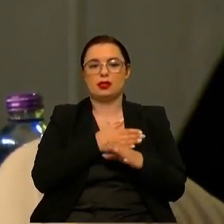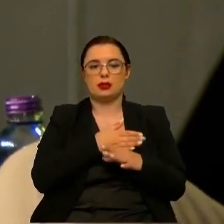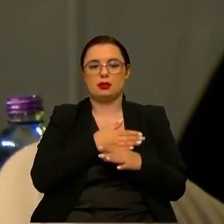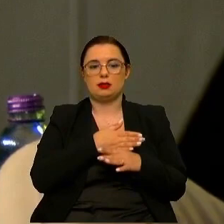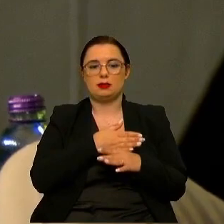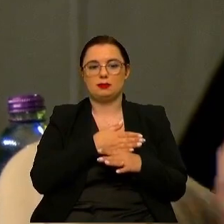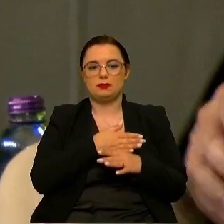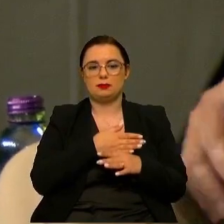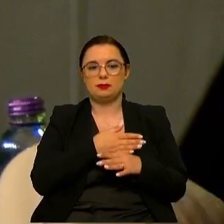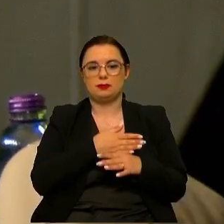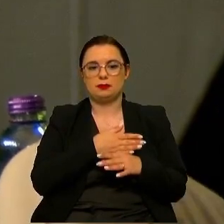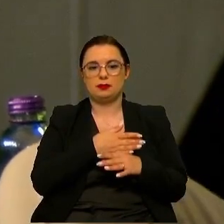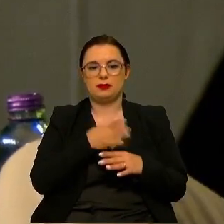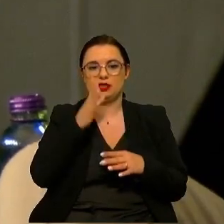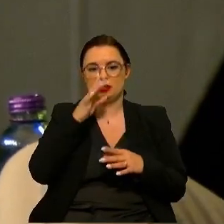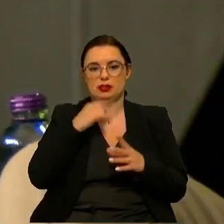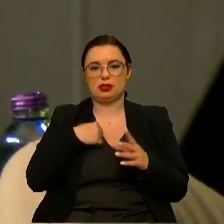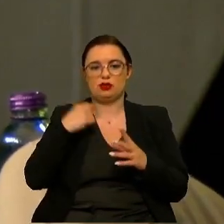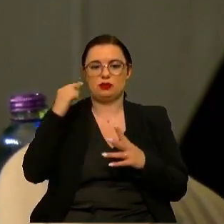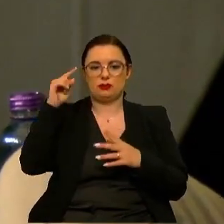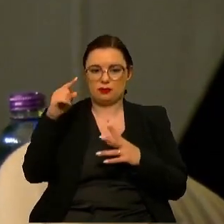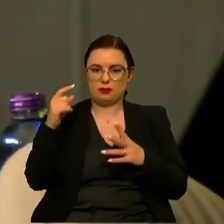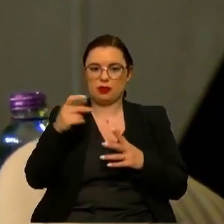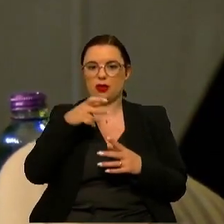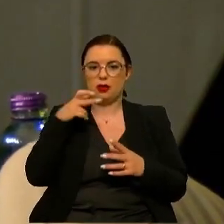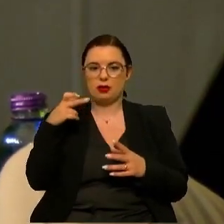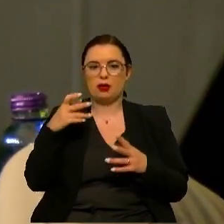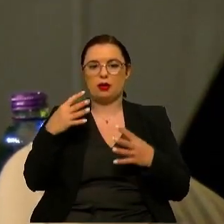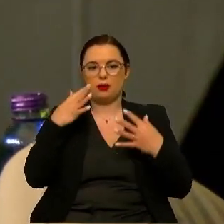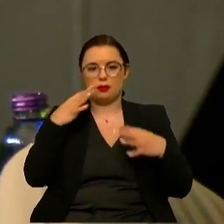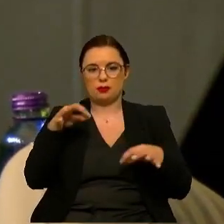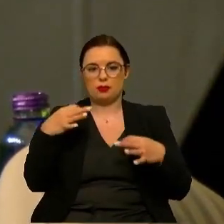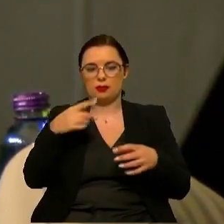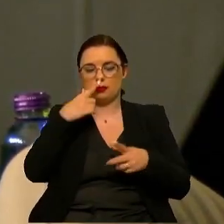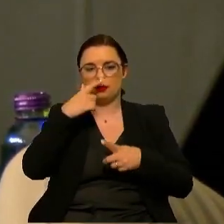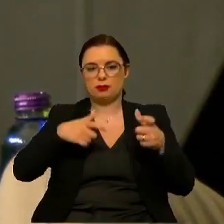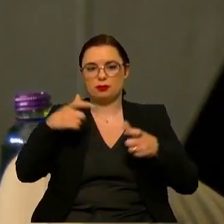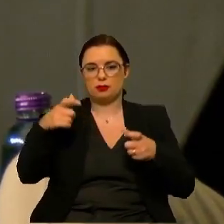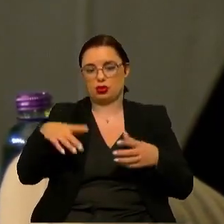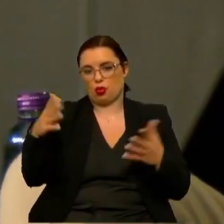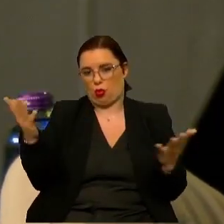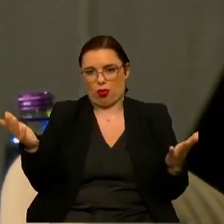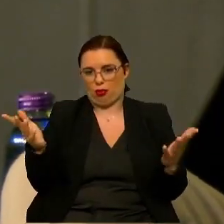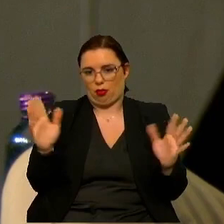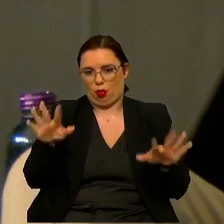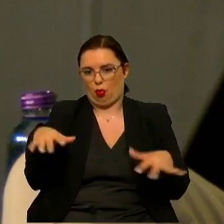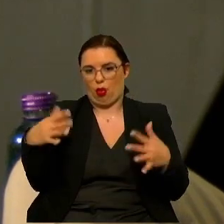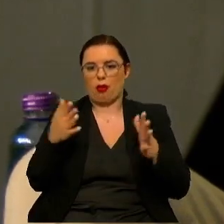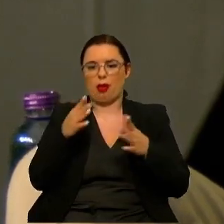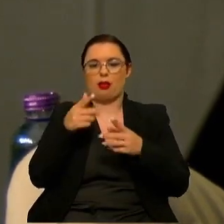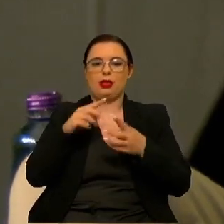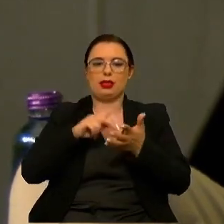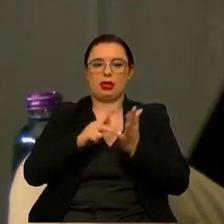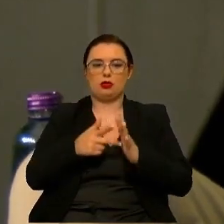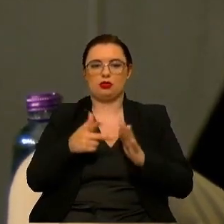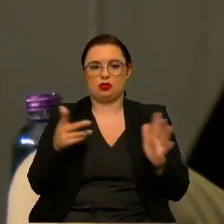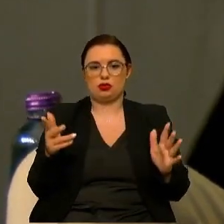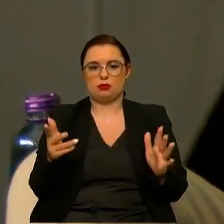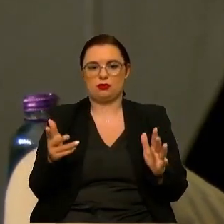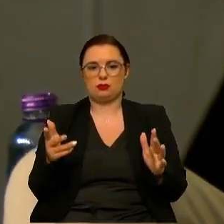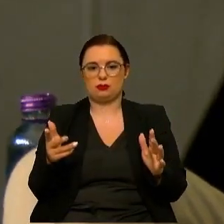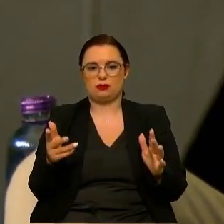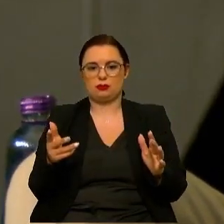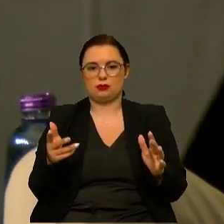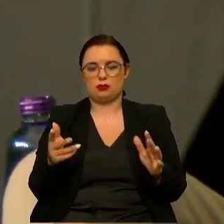we've already talked about. Will this be available, this